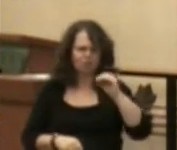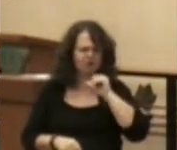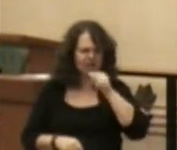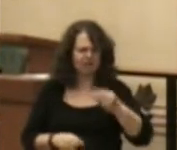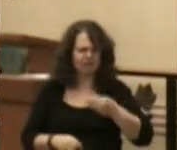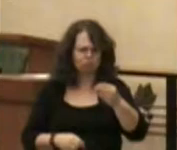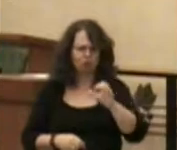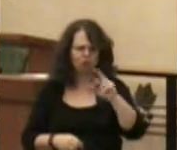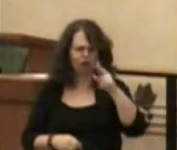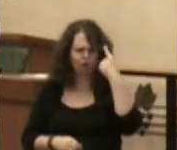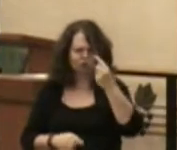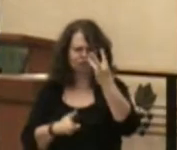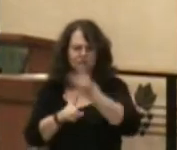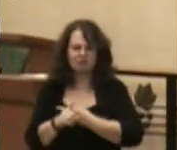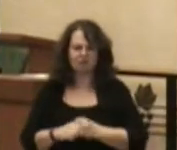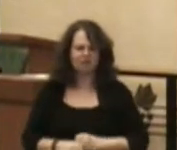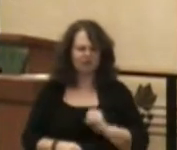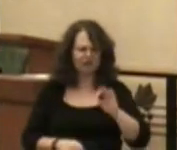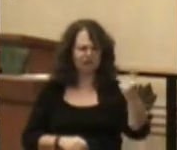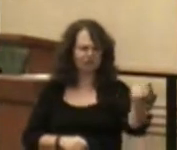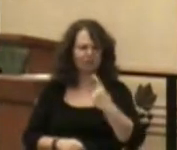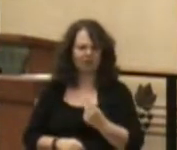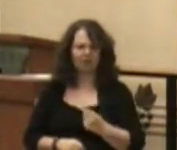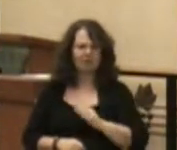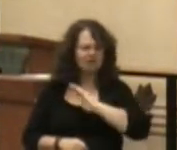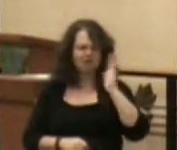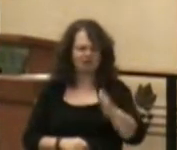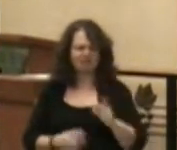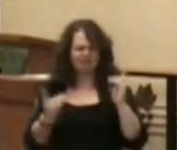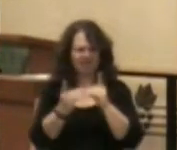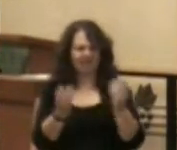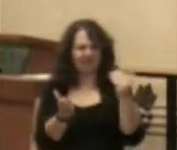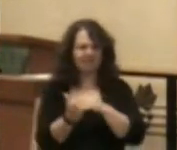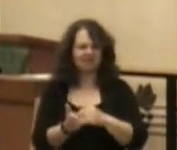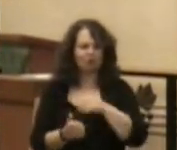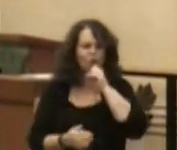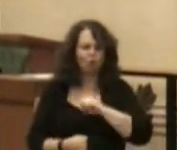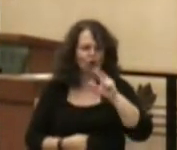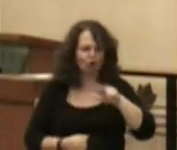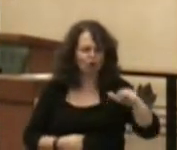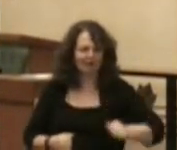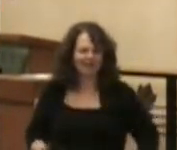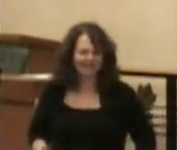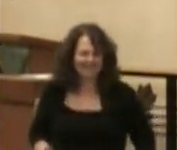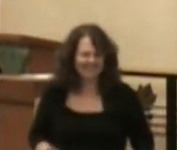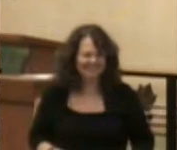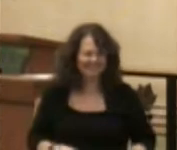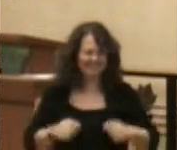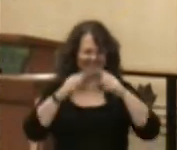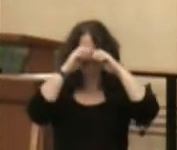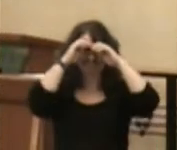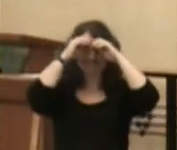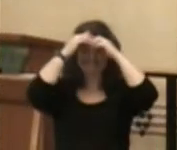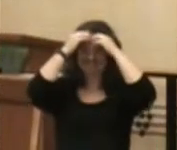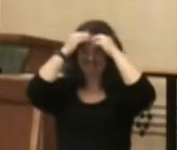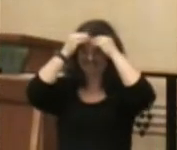they ever walk through this door again, they will not date again until they are 33 years old.